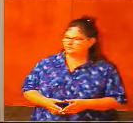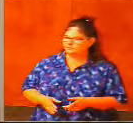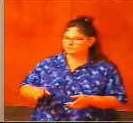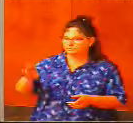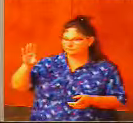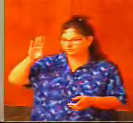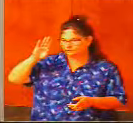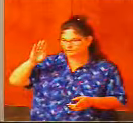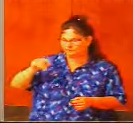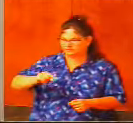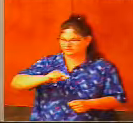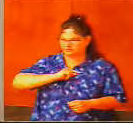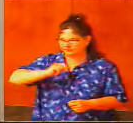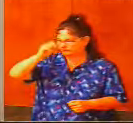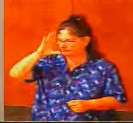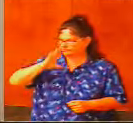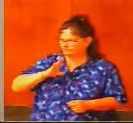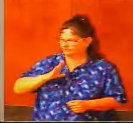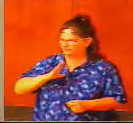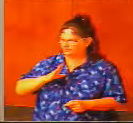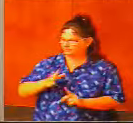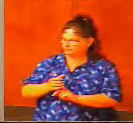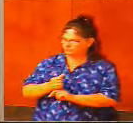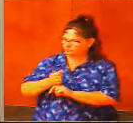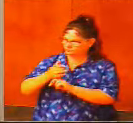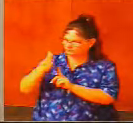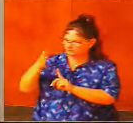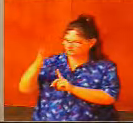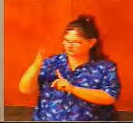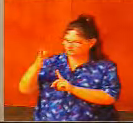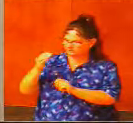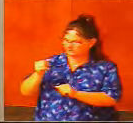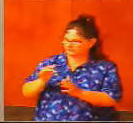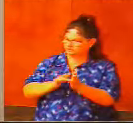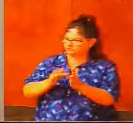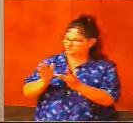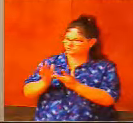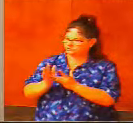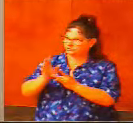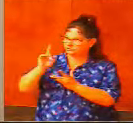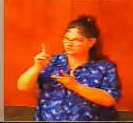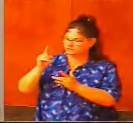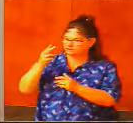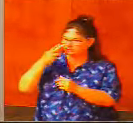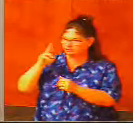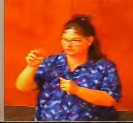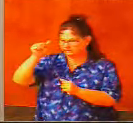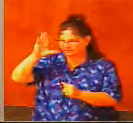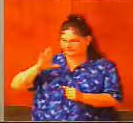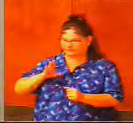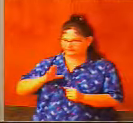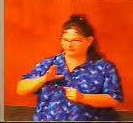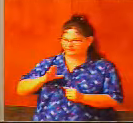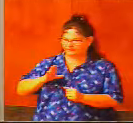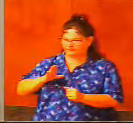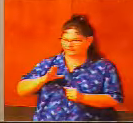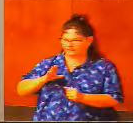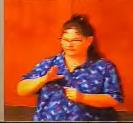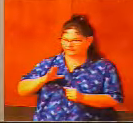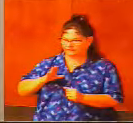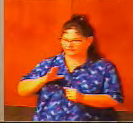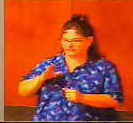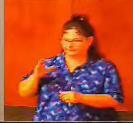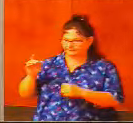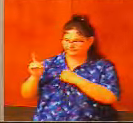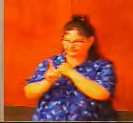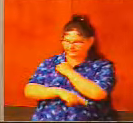Barabbas, a guilty man, was released, and Jesus, an innocent man, was